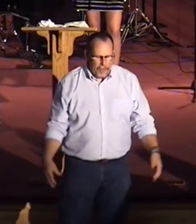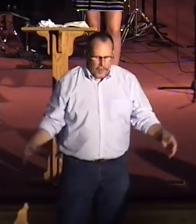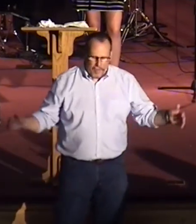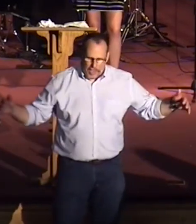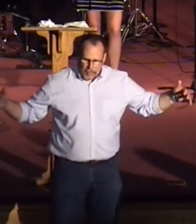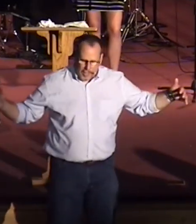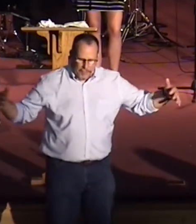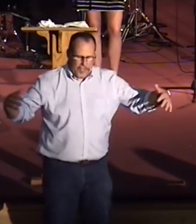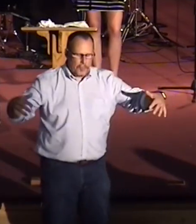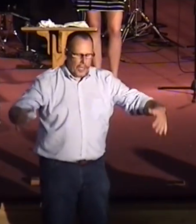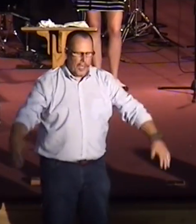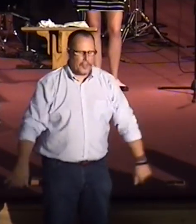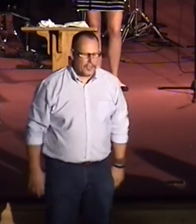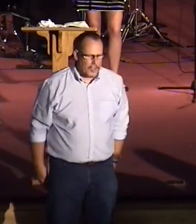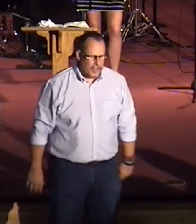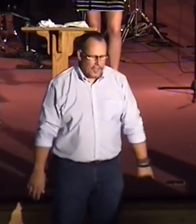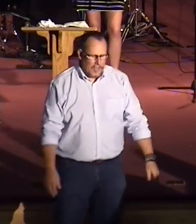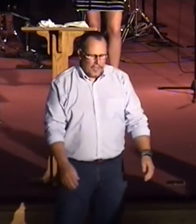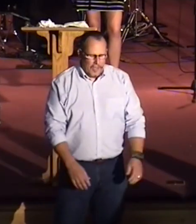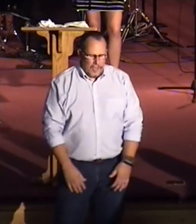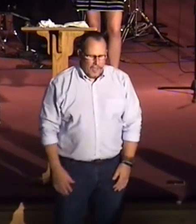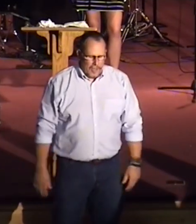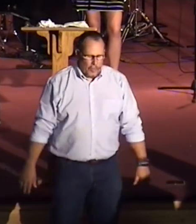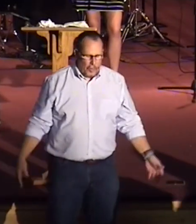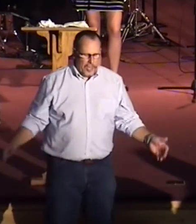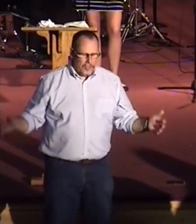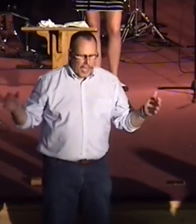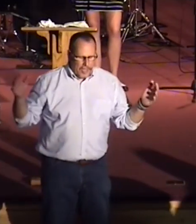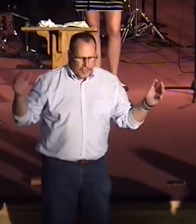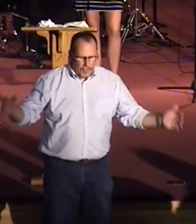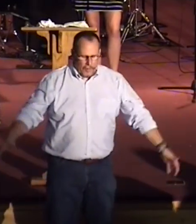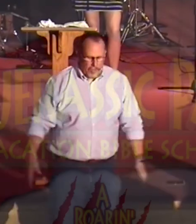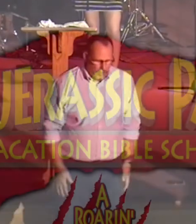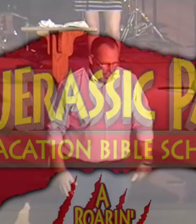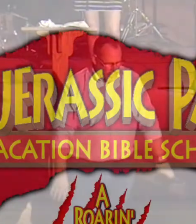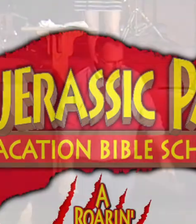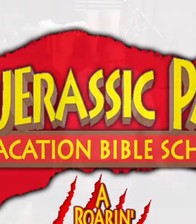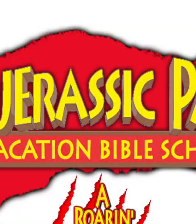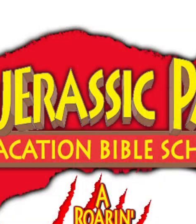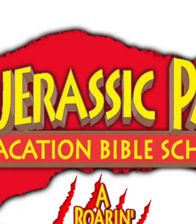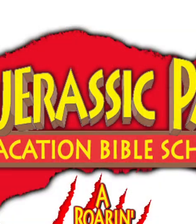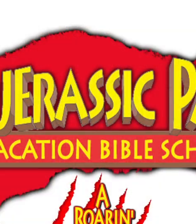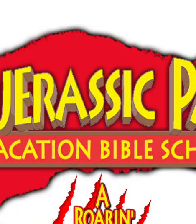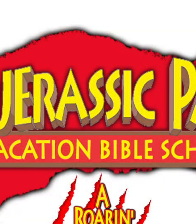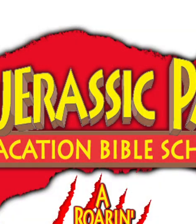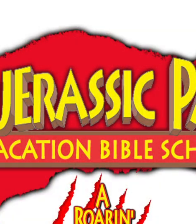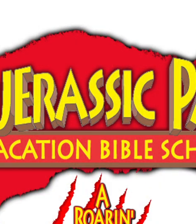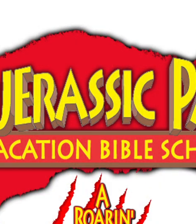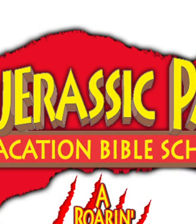We pray, Father, that as we leave this place, that we'll be excited to serve you. In Jesus' name.